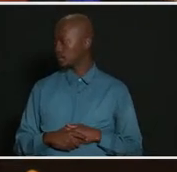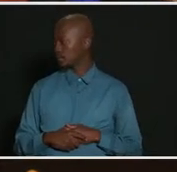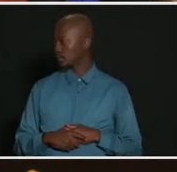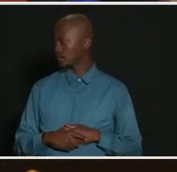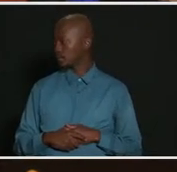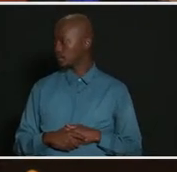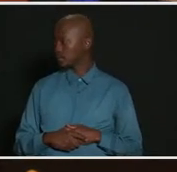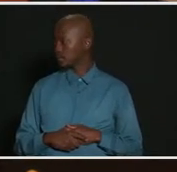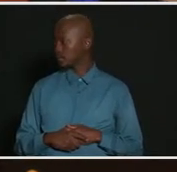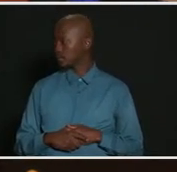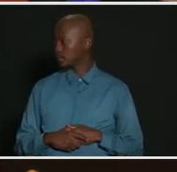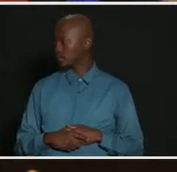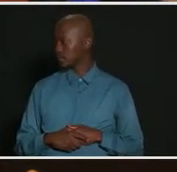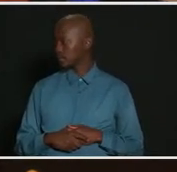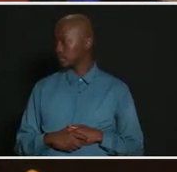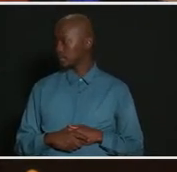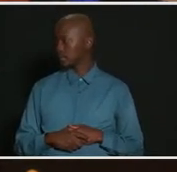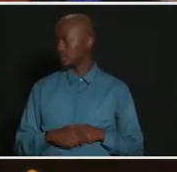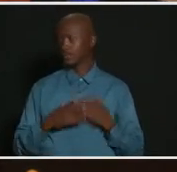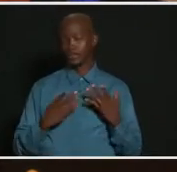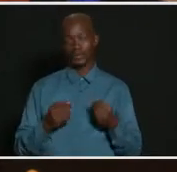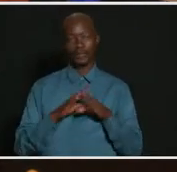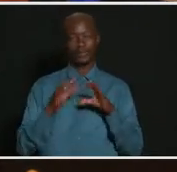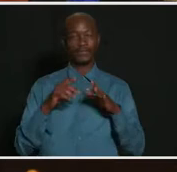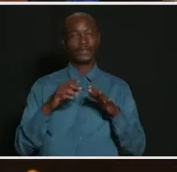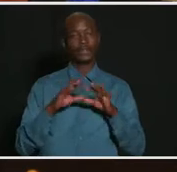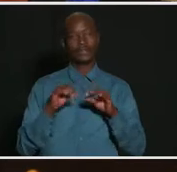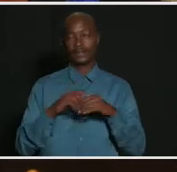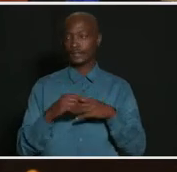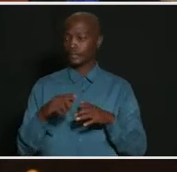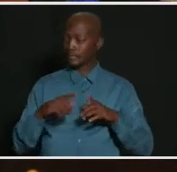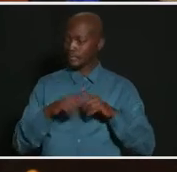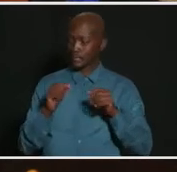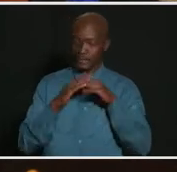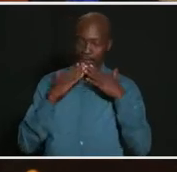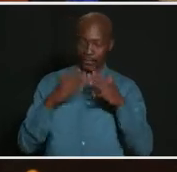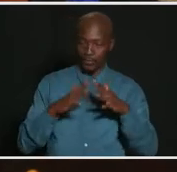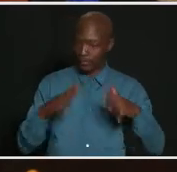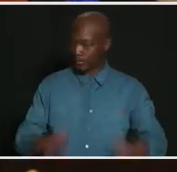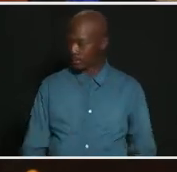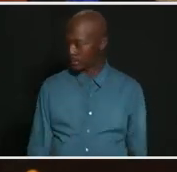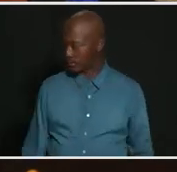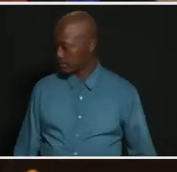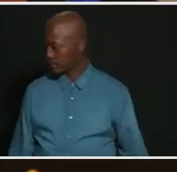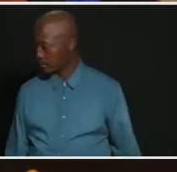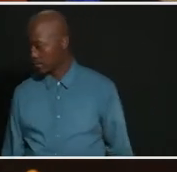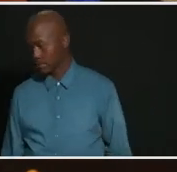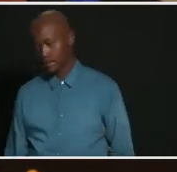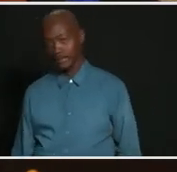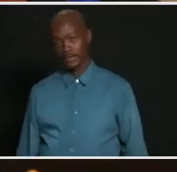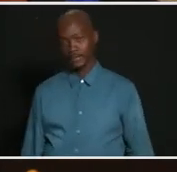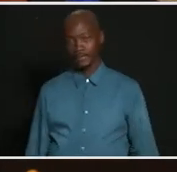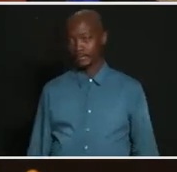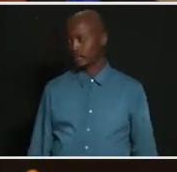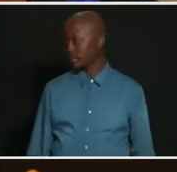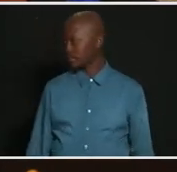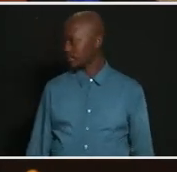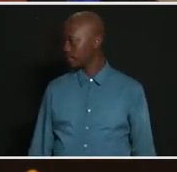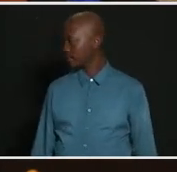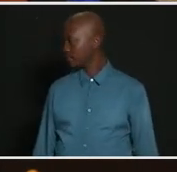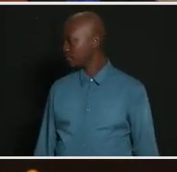we've got nothing else to say this meeting stands agent thank you very much we must we open with a prayer